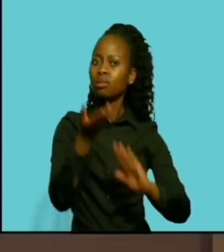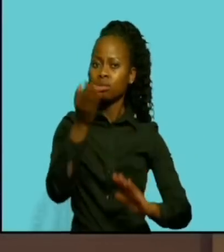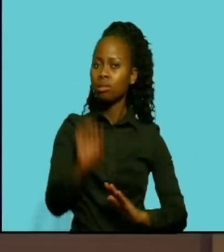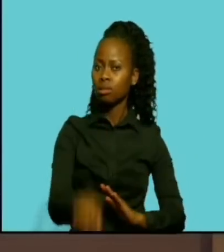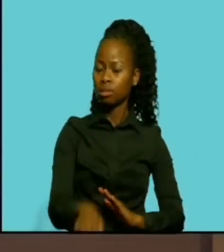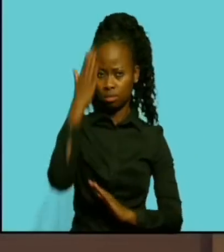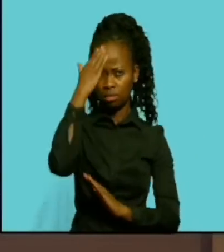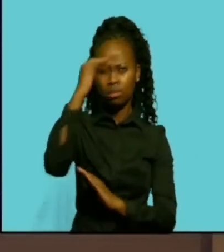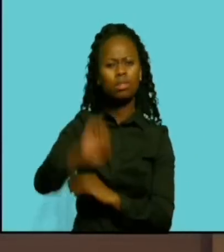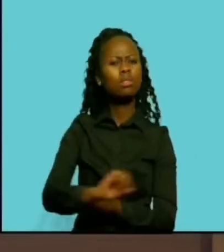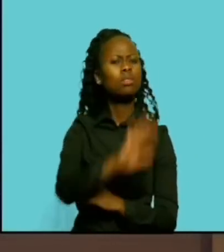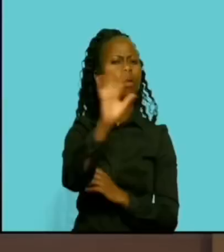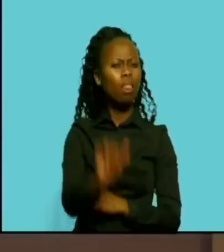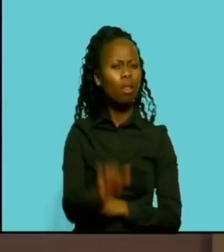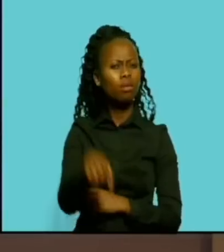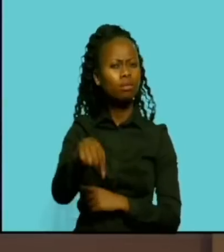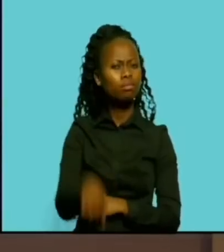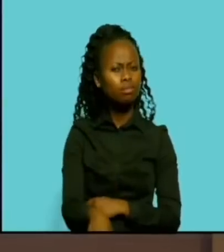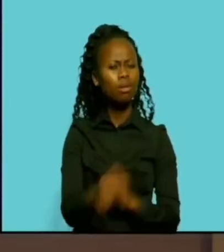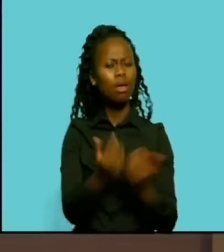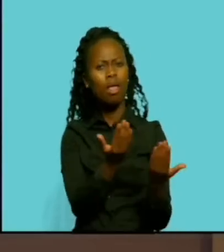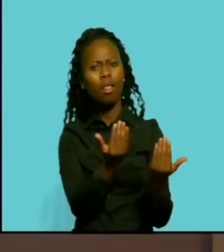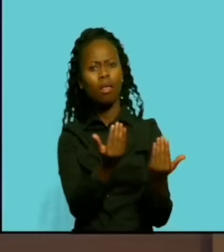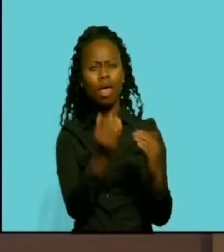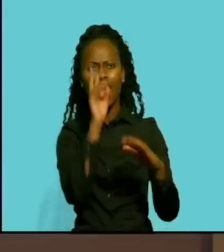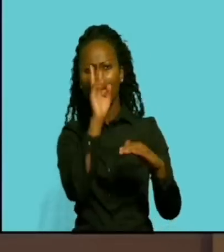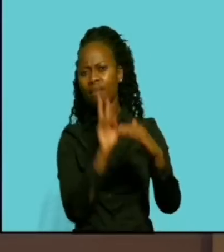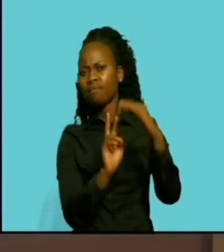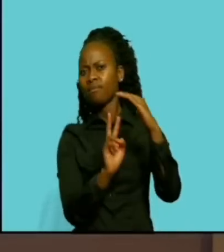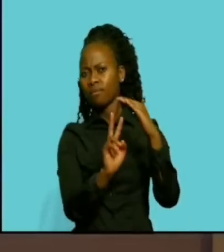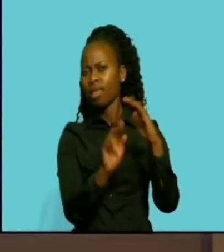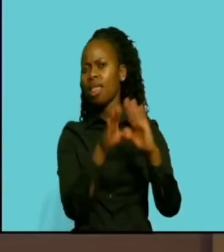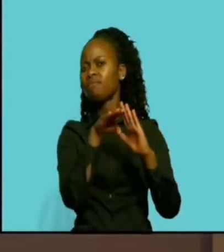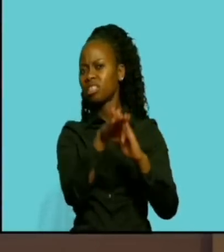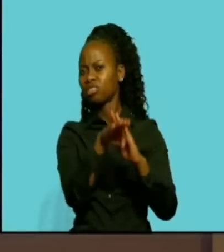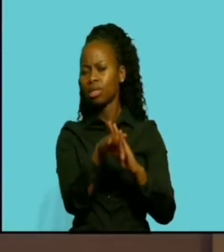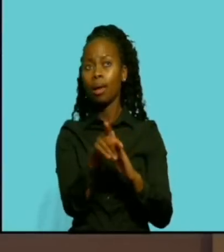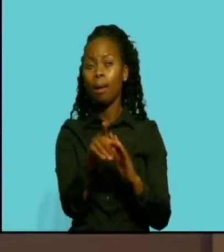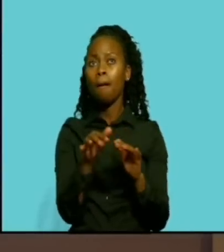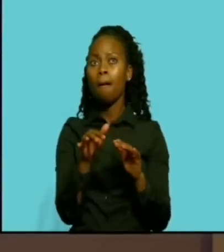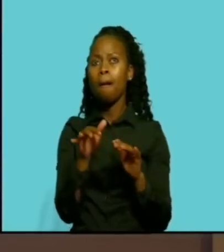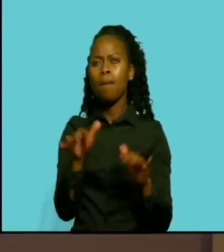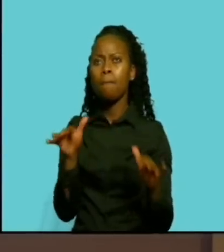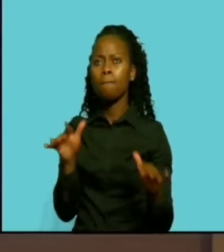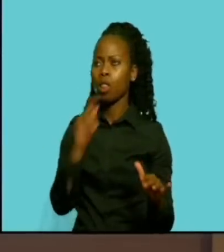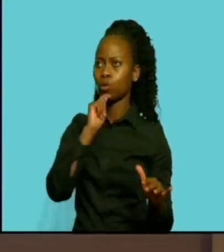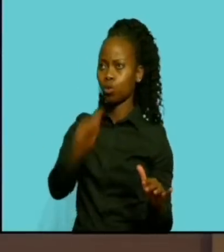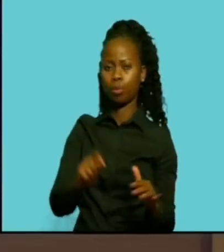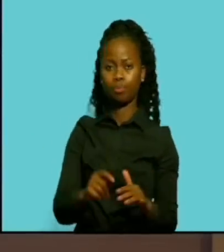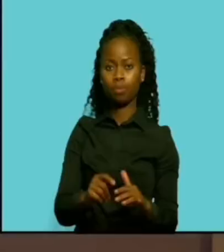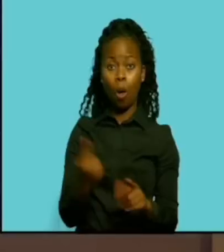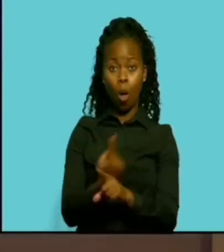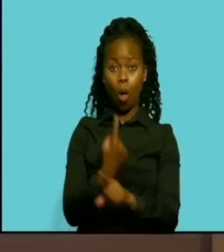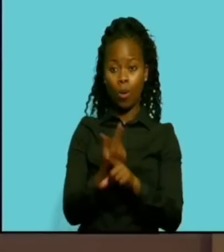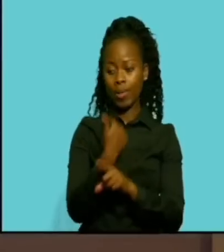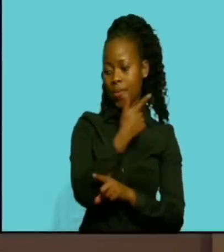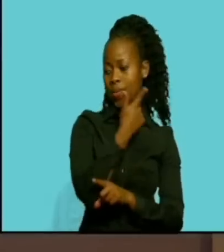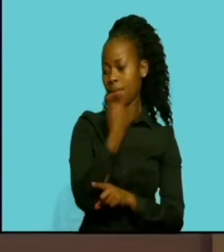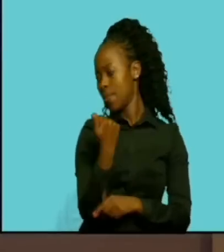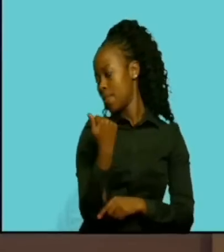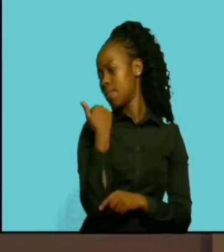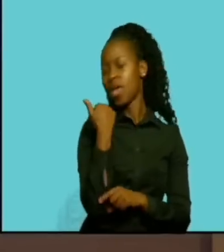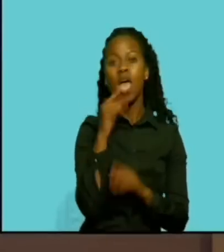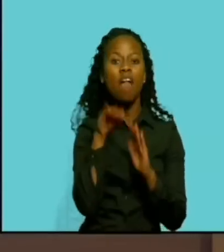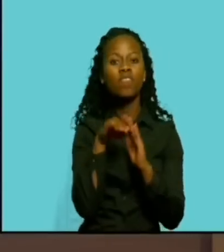expectations are actually very much backward looking. People look at what the most recent inflation reading is, and